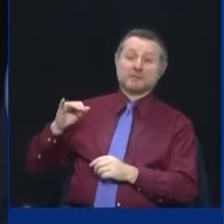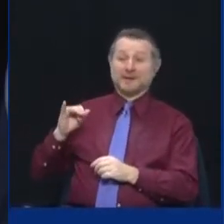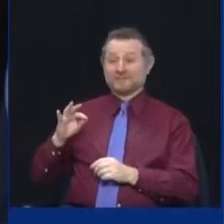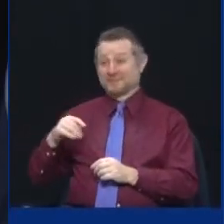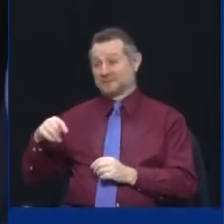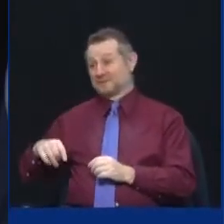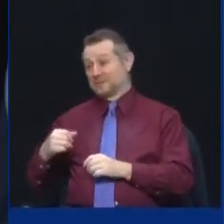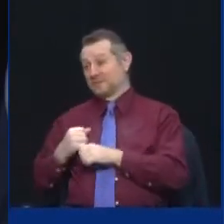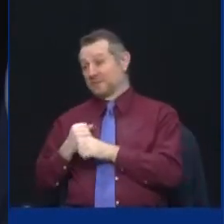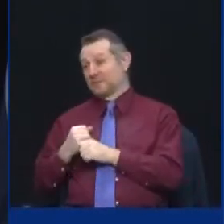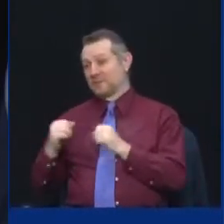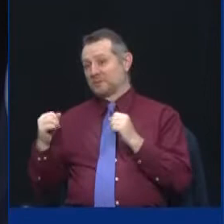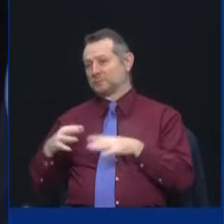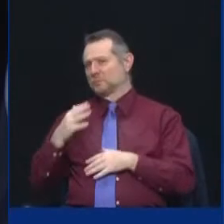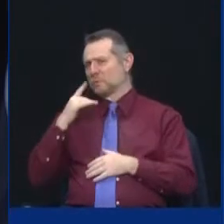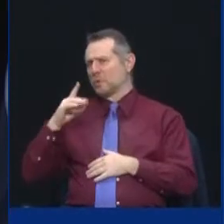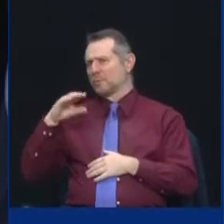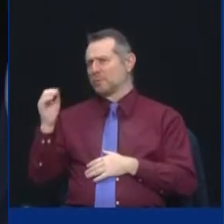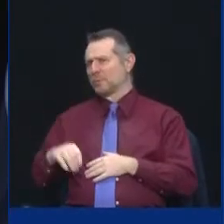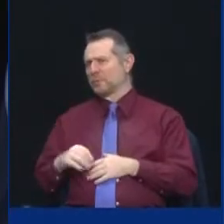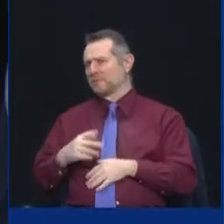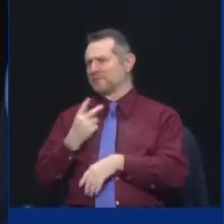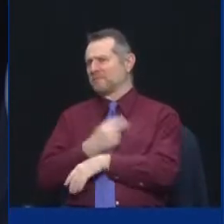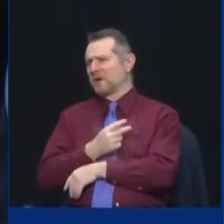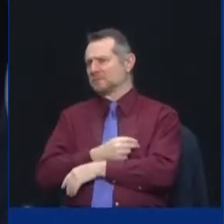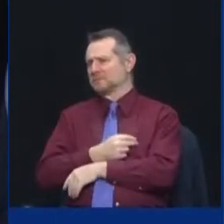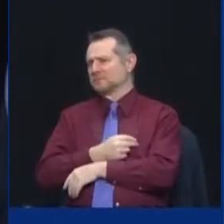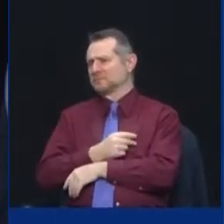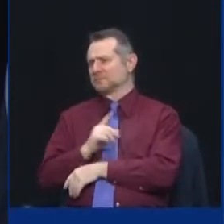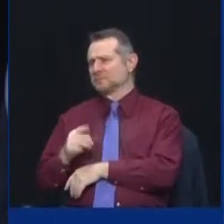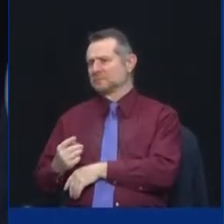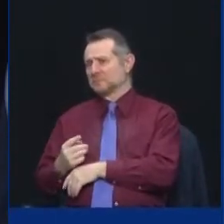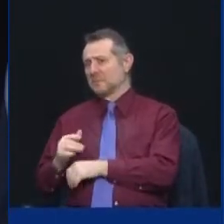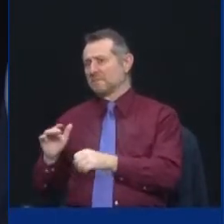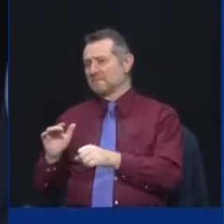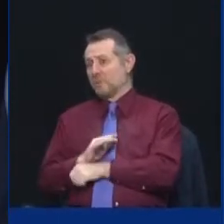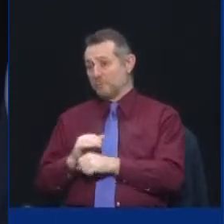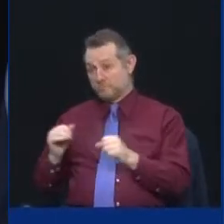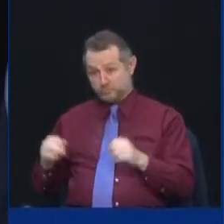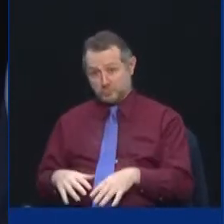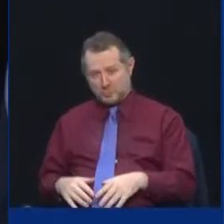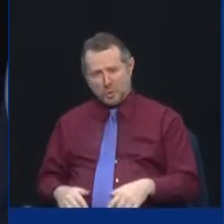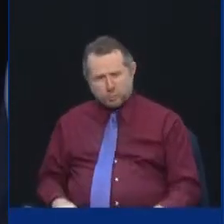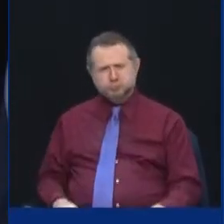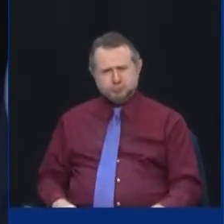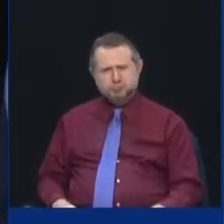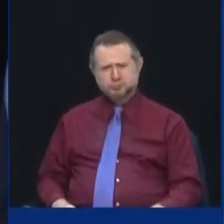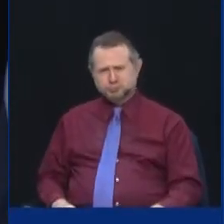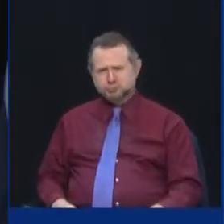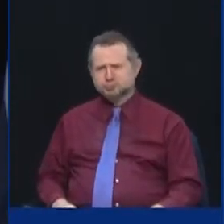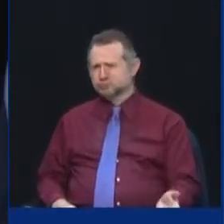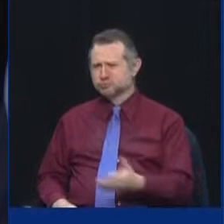said 100% vaccinated, you're basically at full capacity.